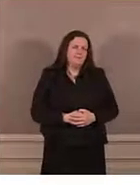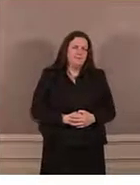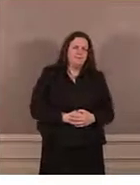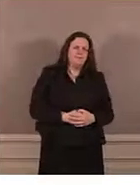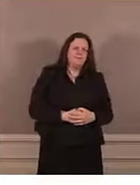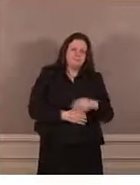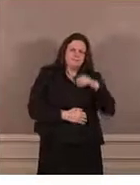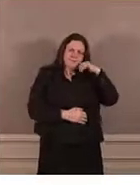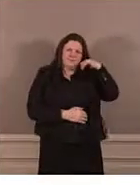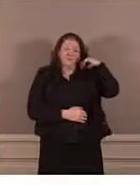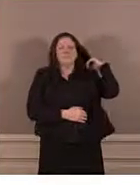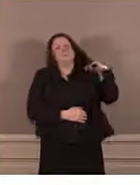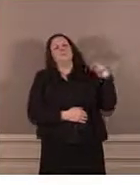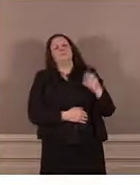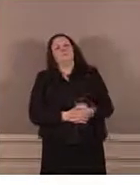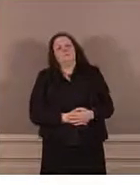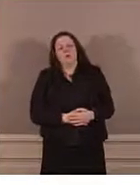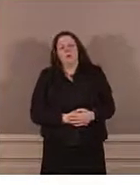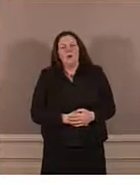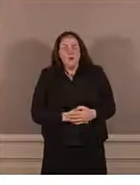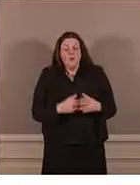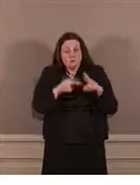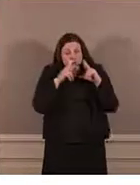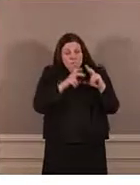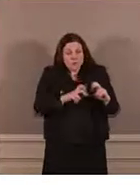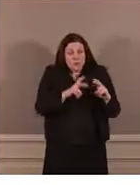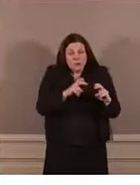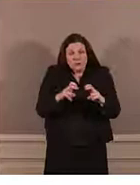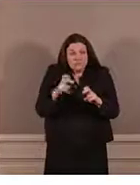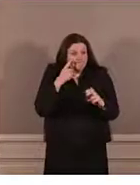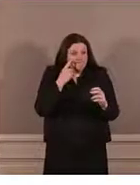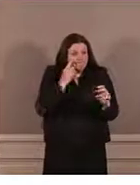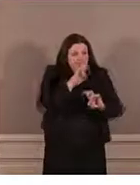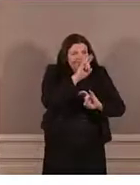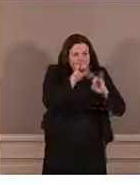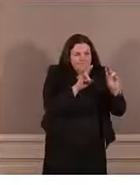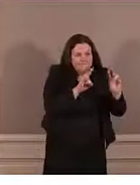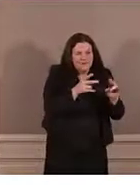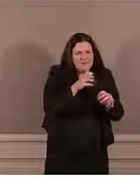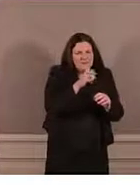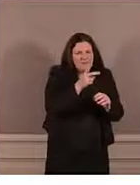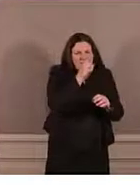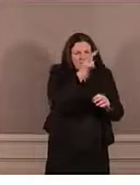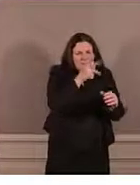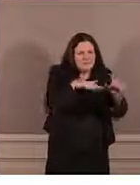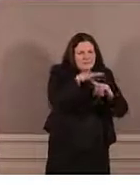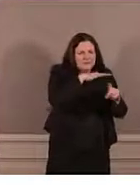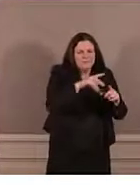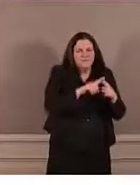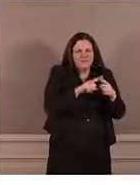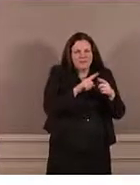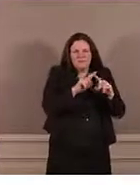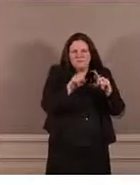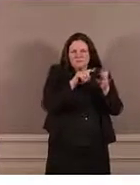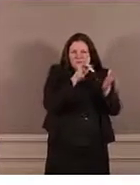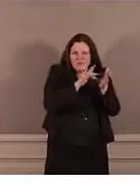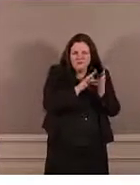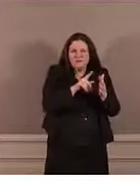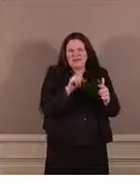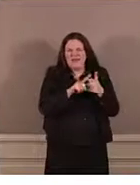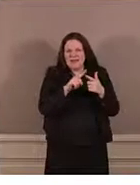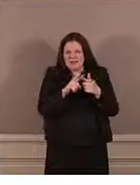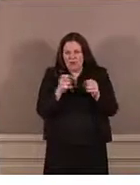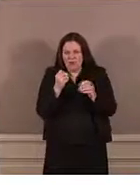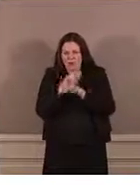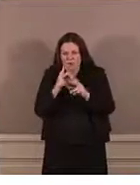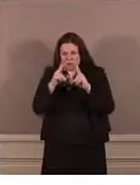So, in terms of what we found from the site visits and triangulating some of the other research that we put together, what we did